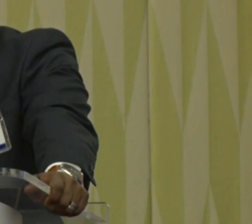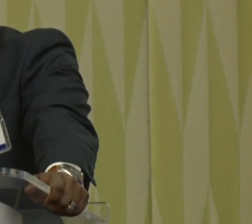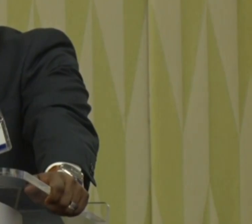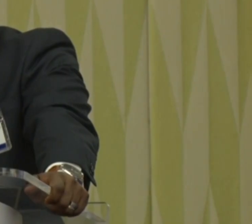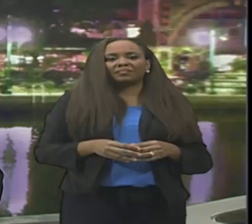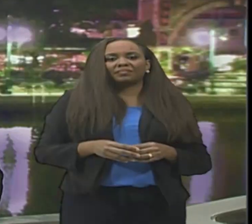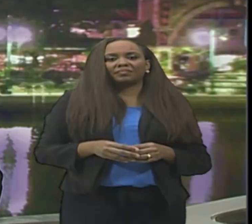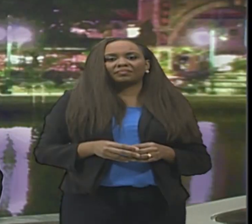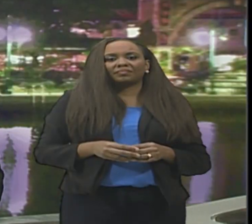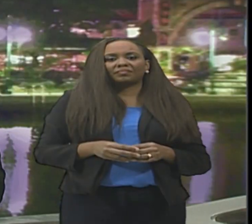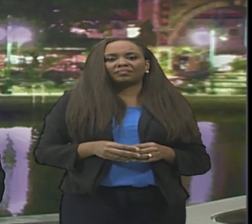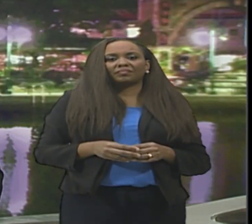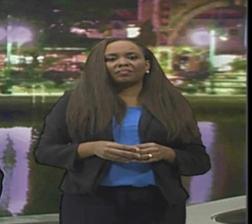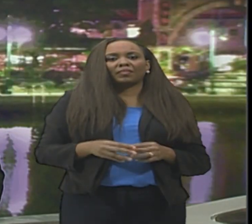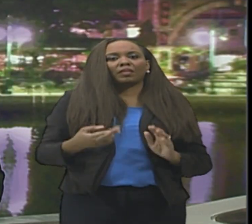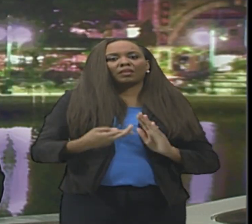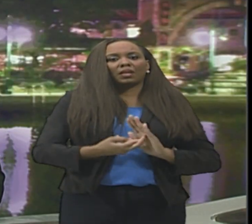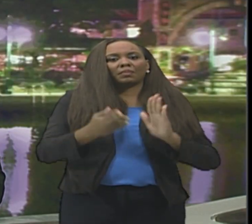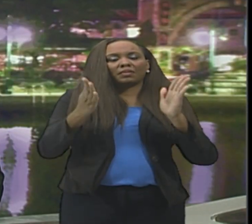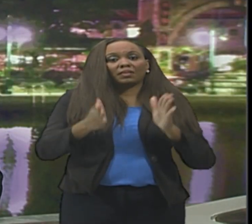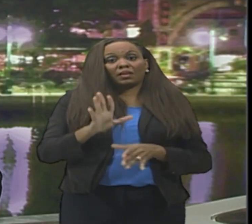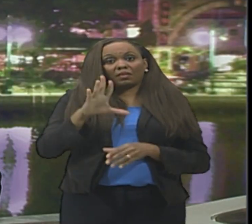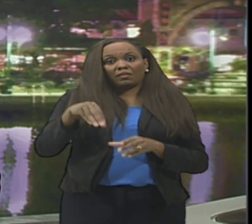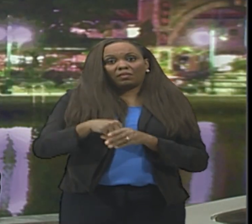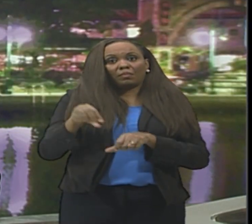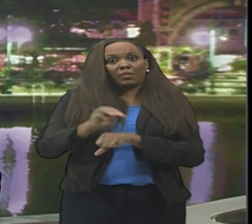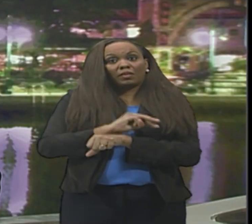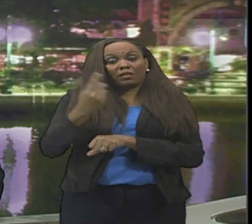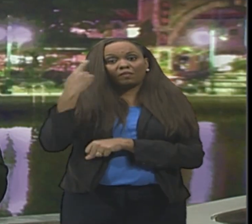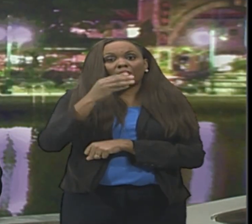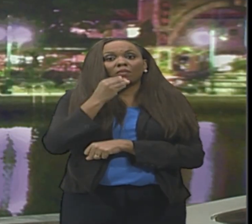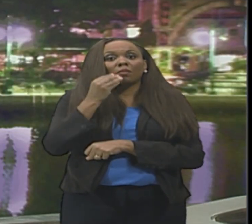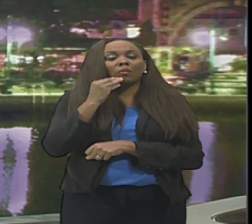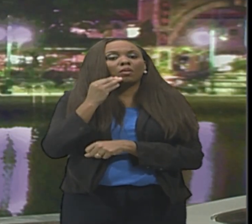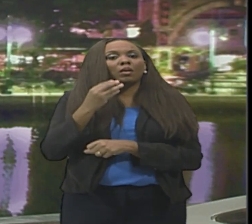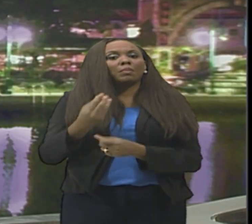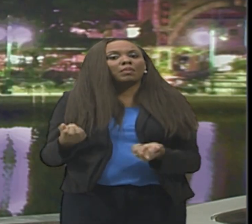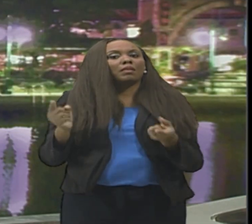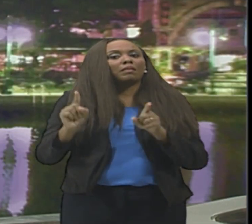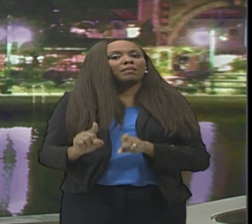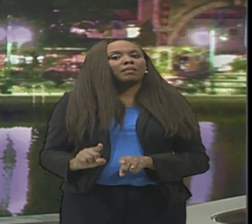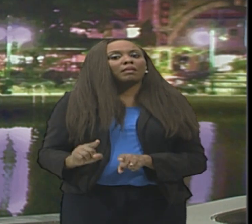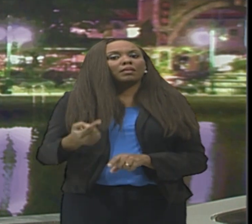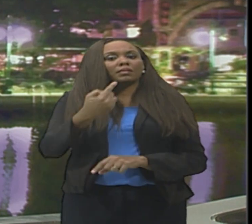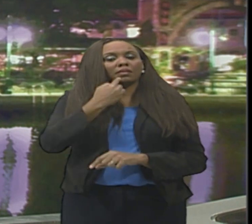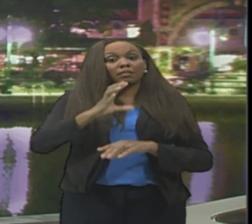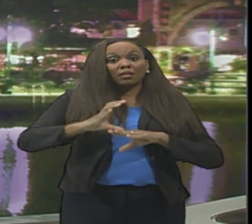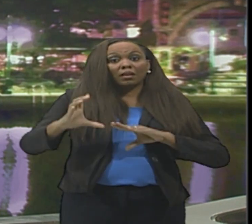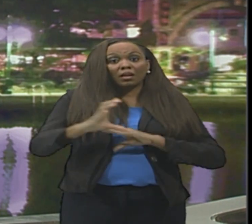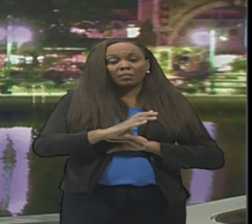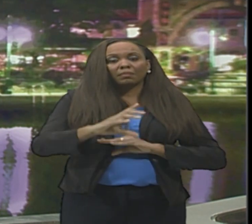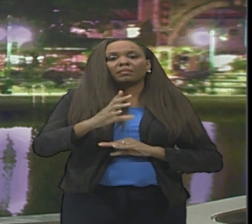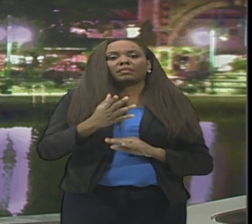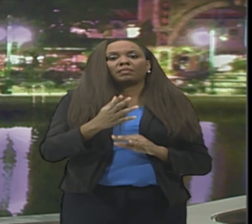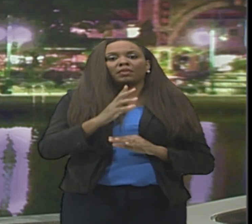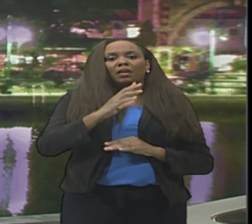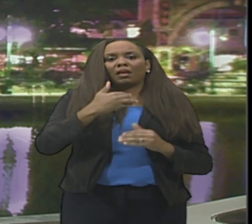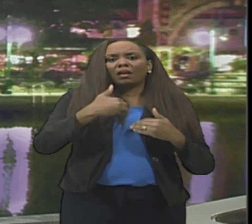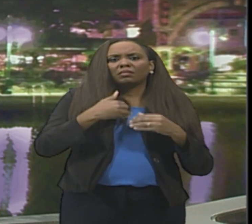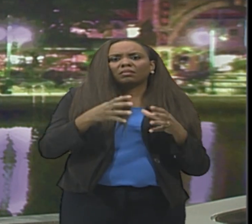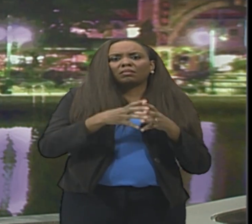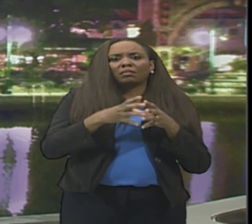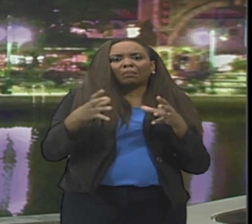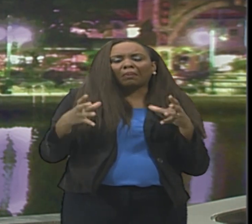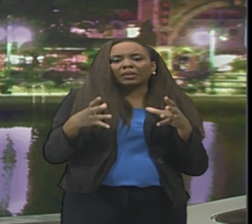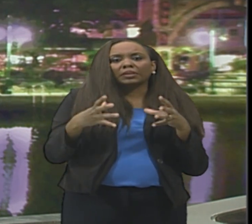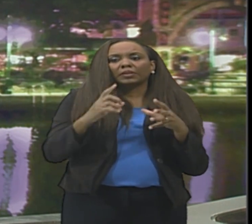years. Permanent Secretary in the Ministry of Home Affairs, Gail Francis Vaughan, says the region shares a common anxiety